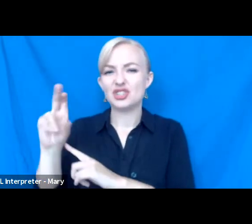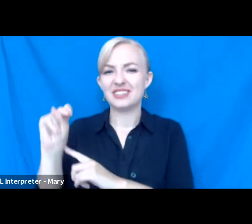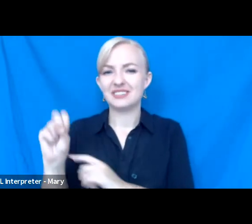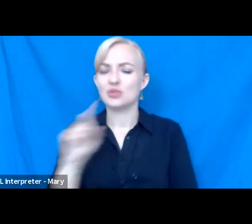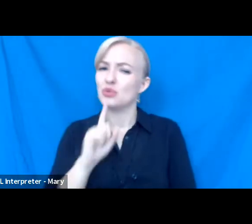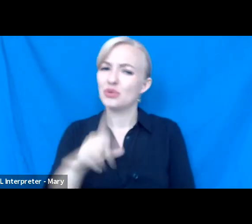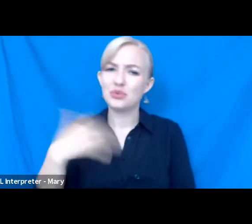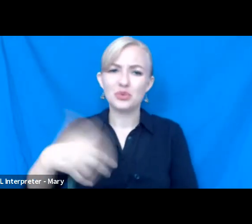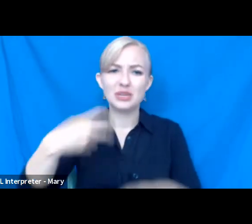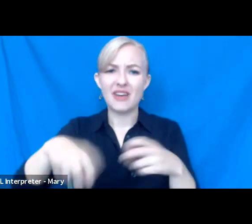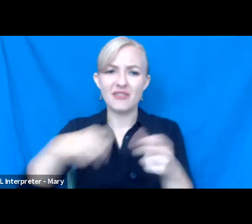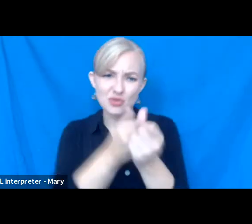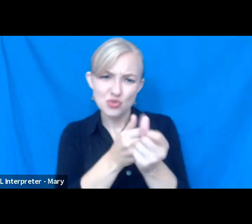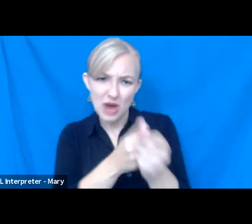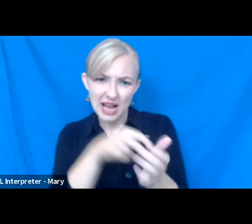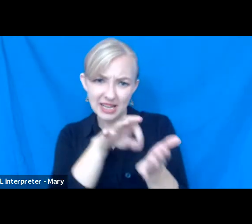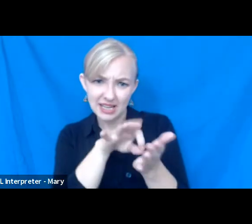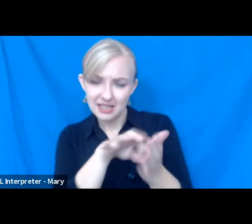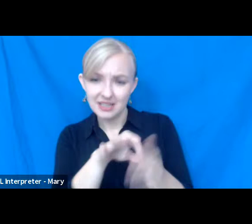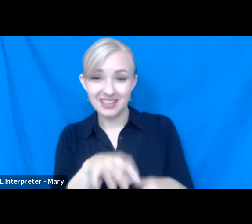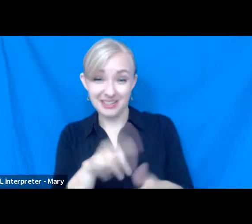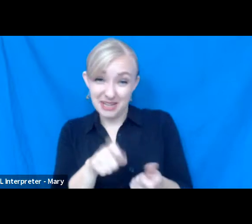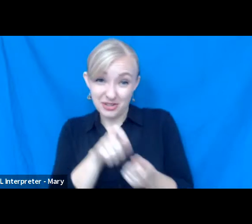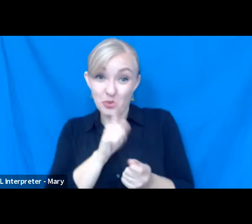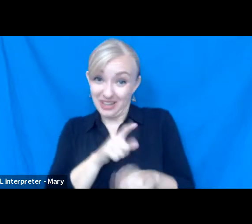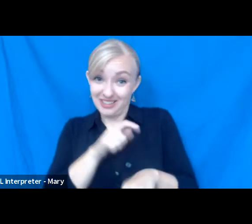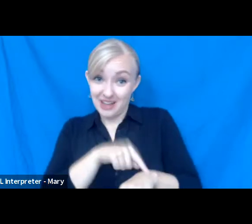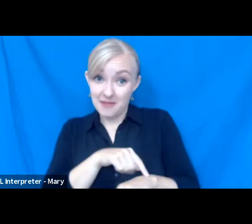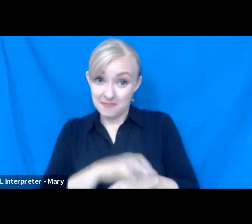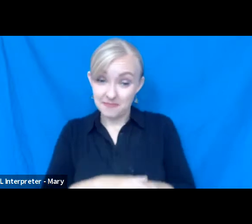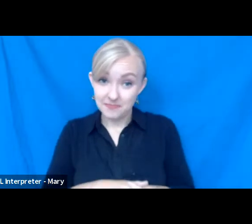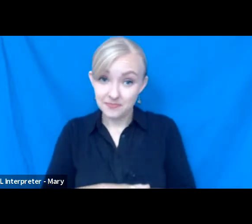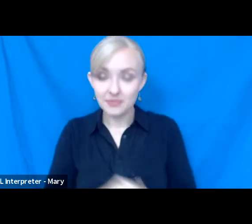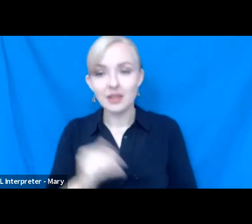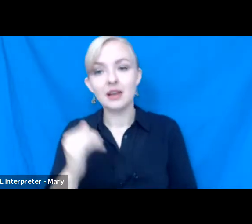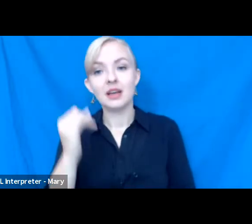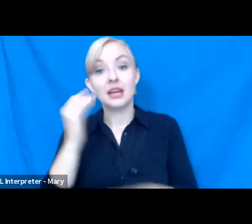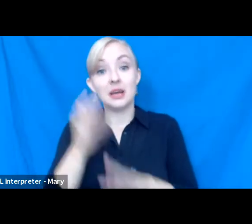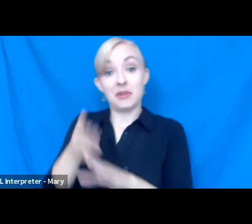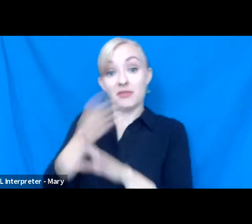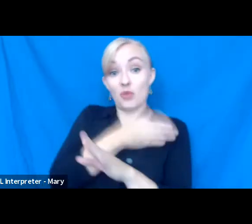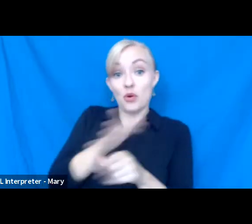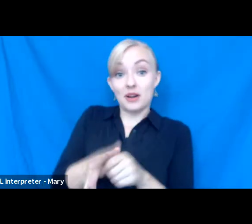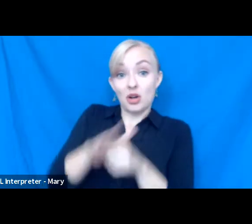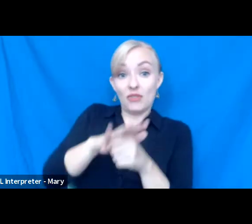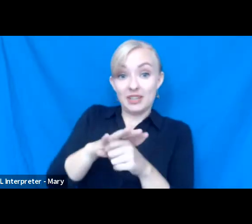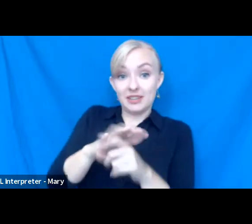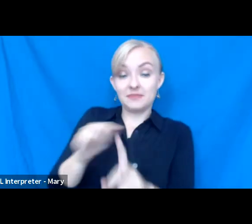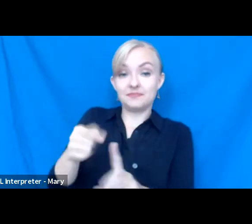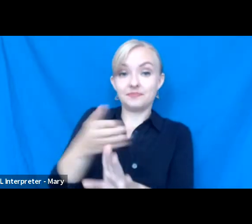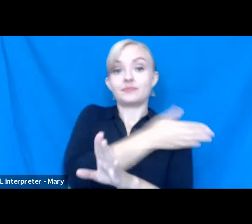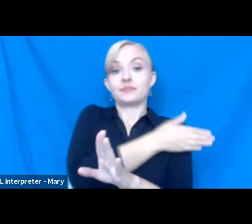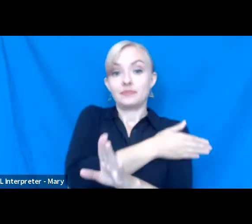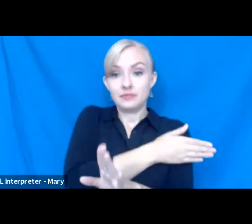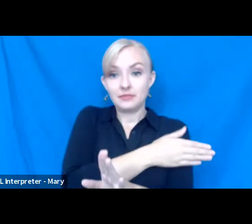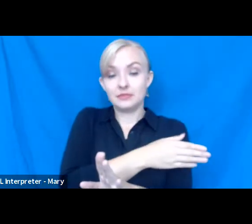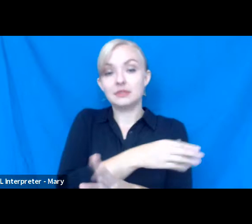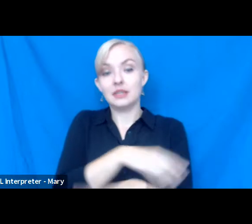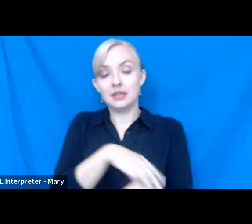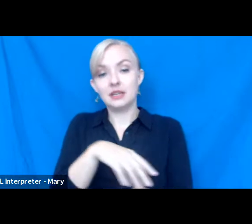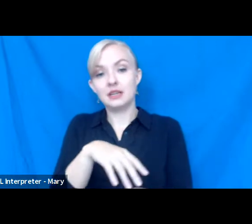and especially in real time. In a pre-pandemic year, the Eviction